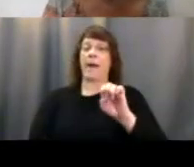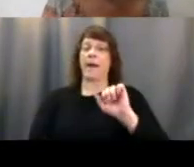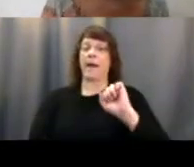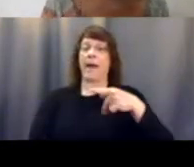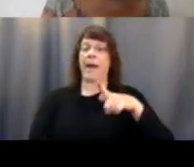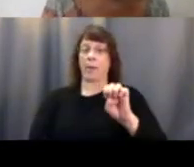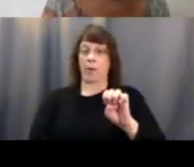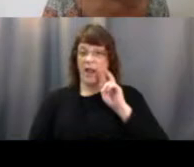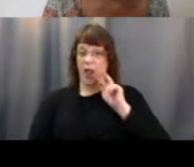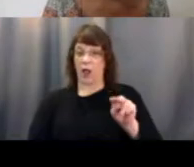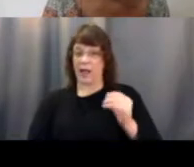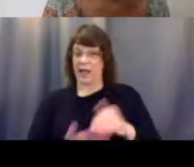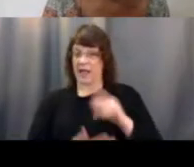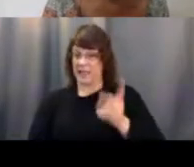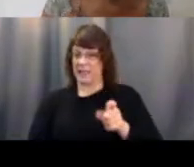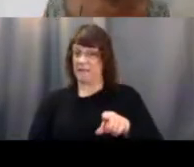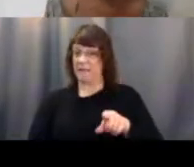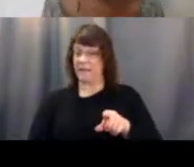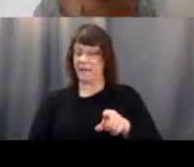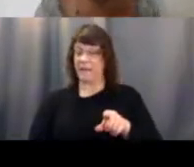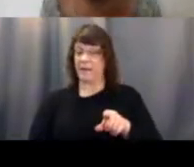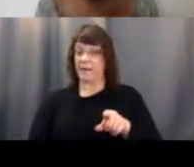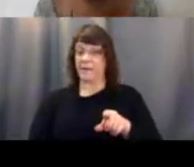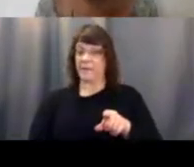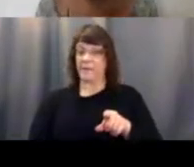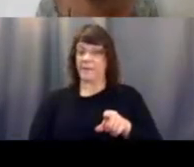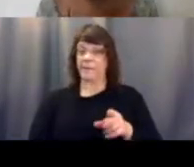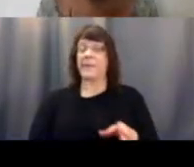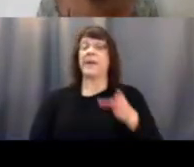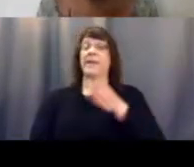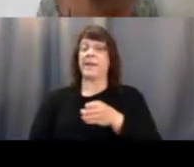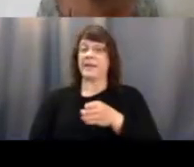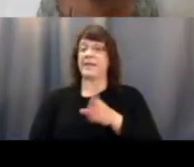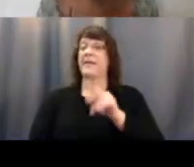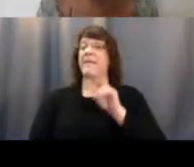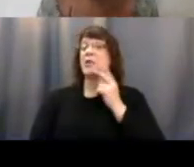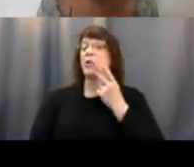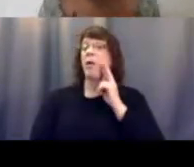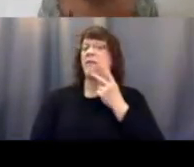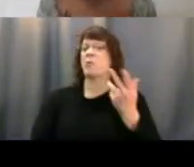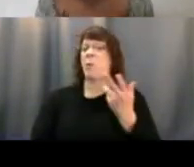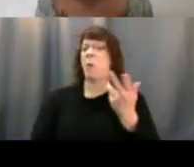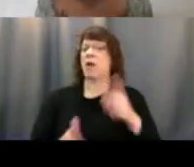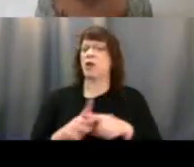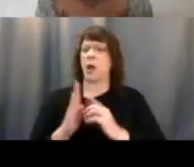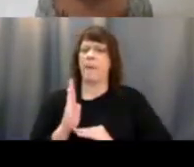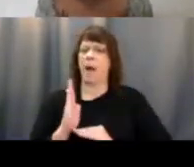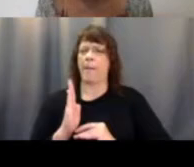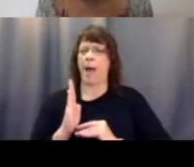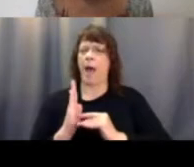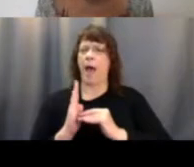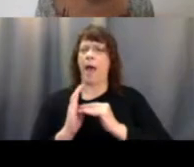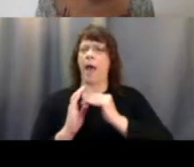it. And this one here is actually a vegetable. So it's starting at the base of the vegetable and going